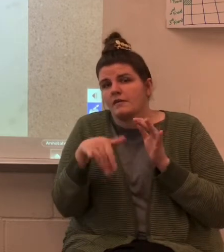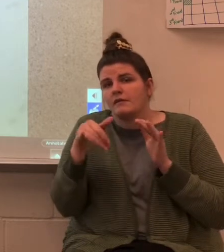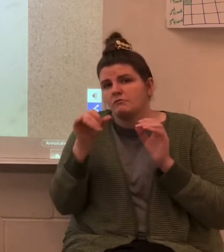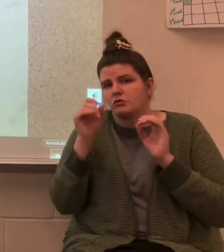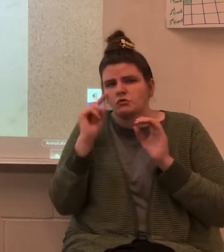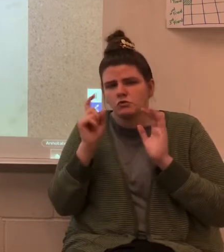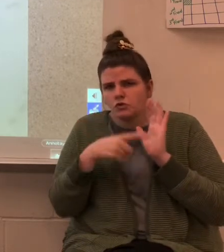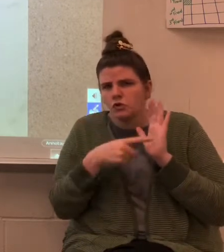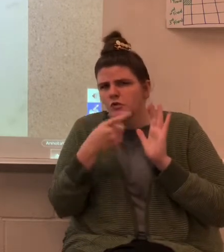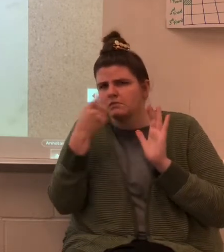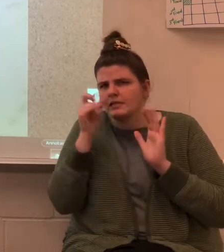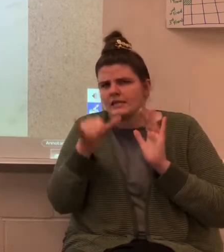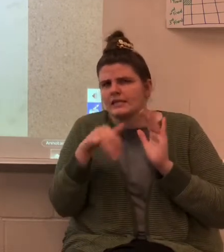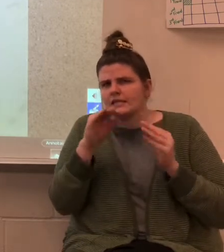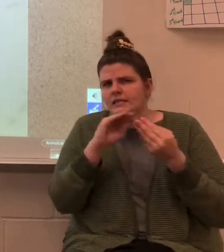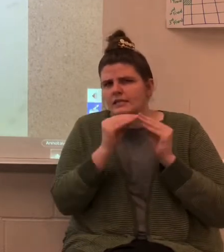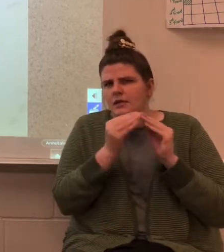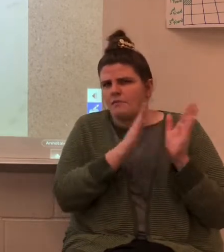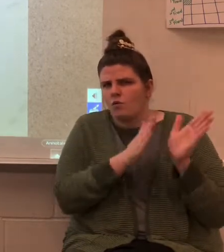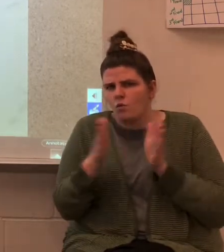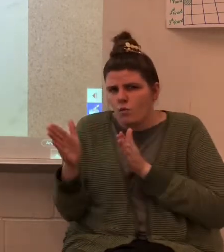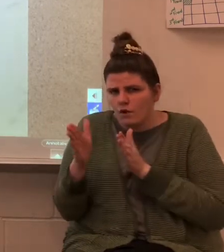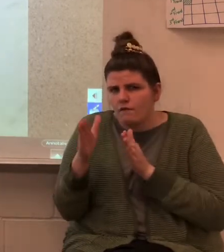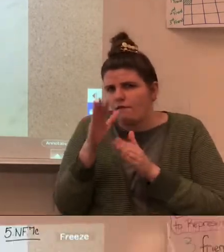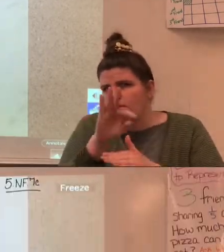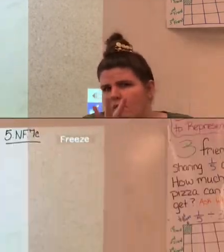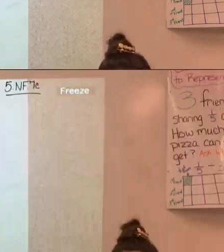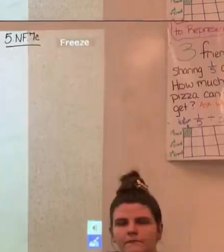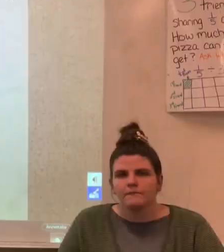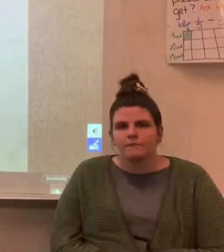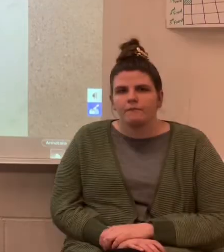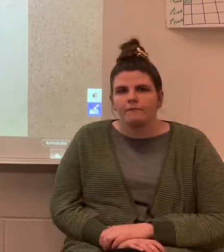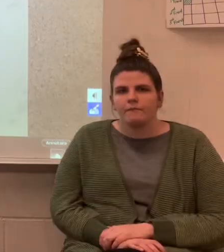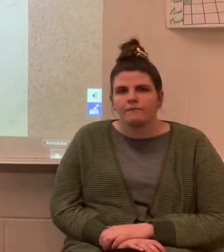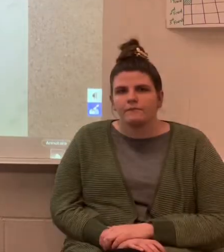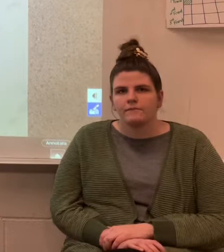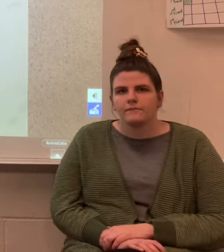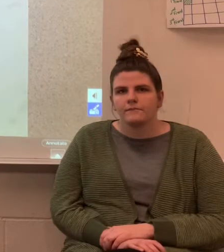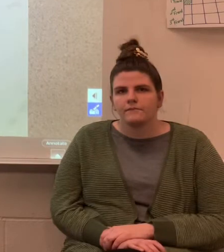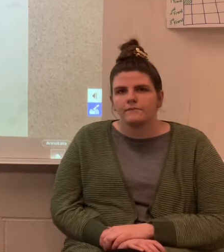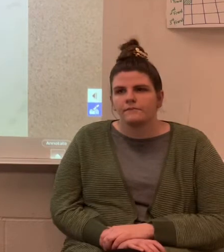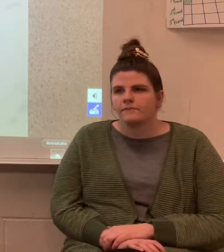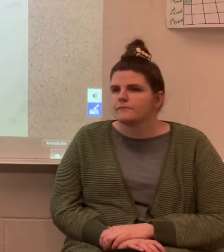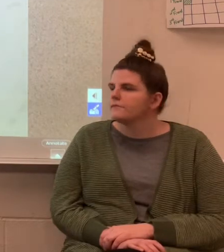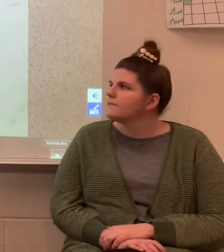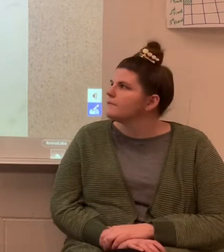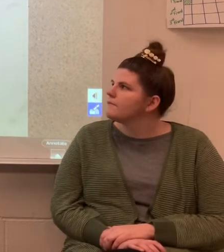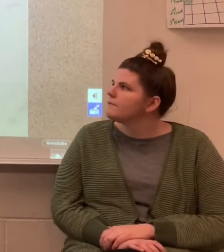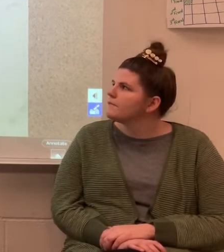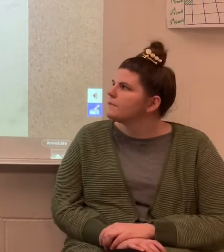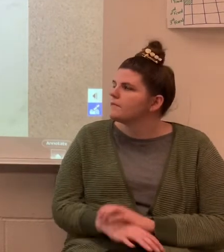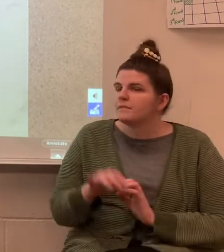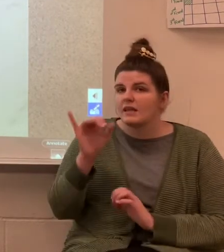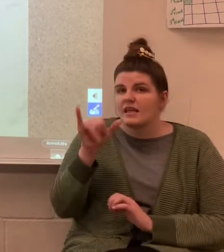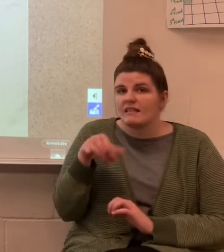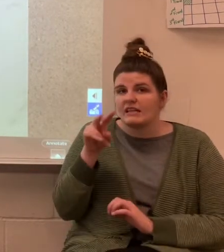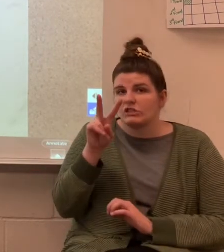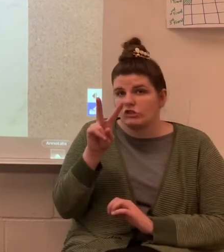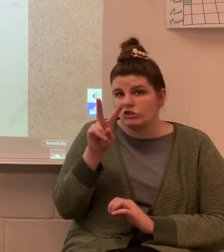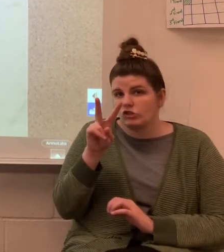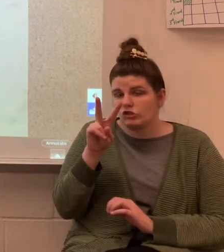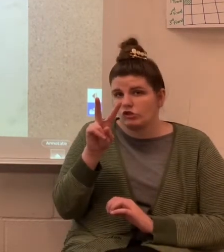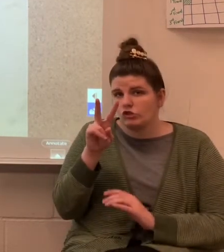order fraction, so chances are it's been simplified. All right, this is a 2-step story